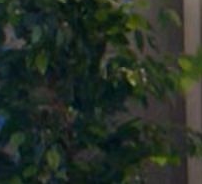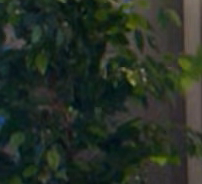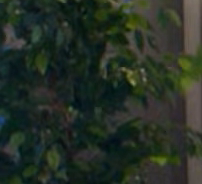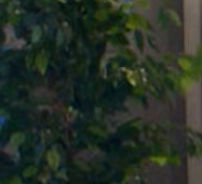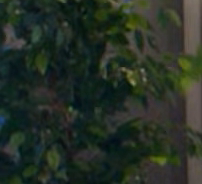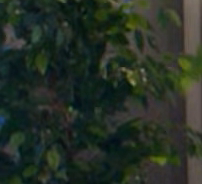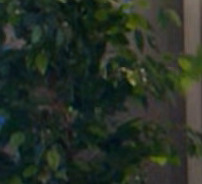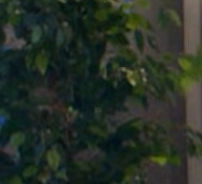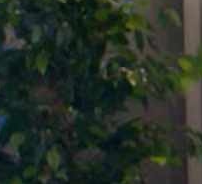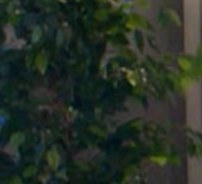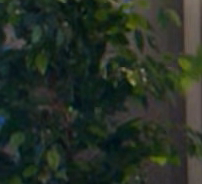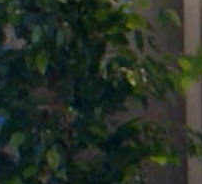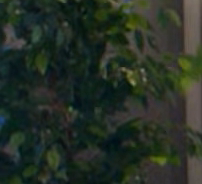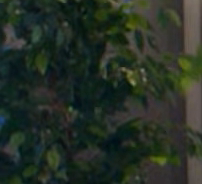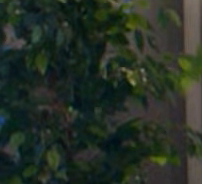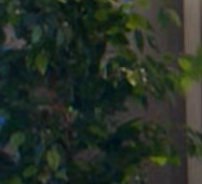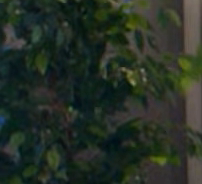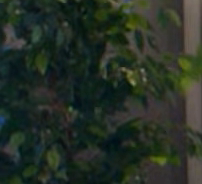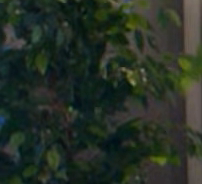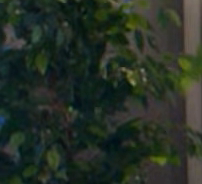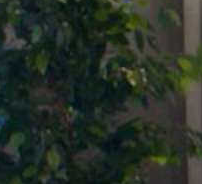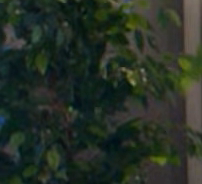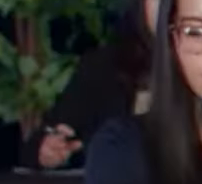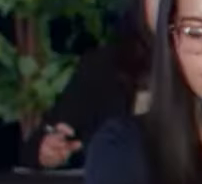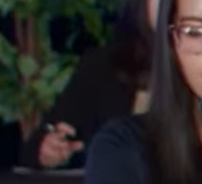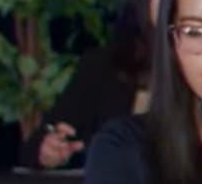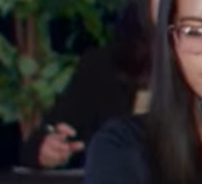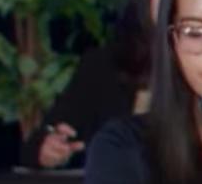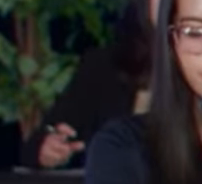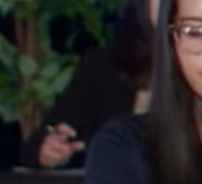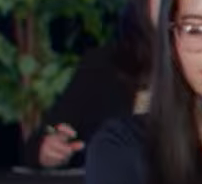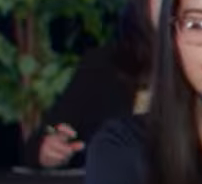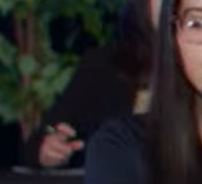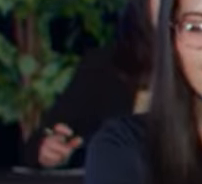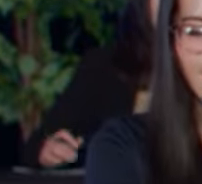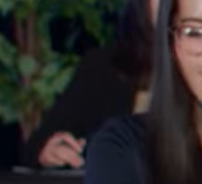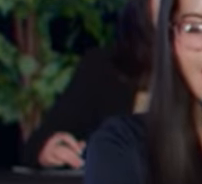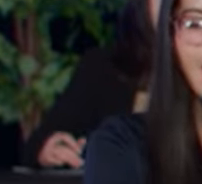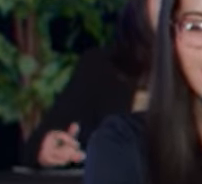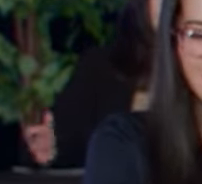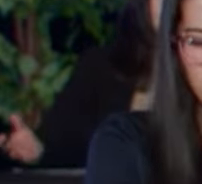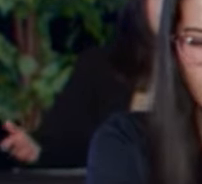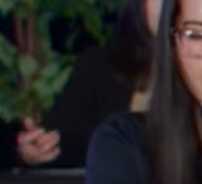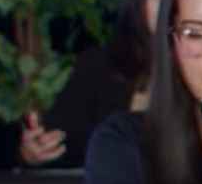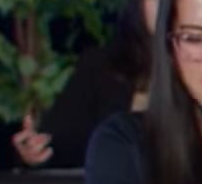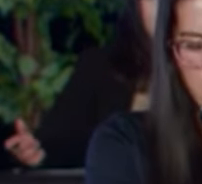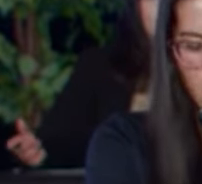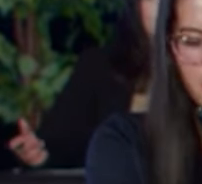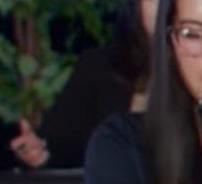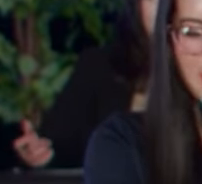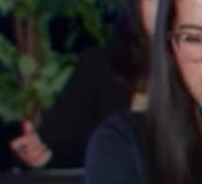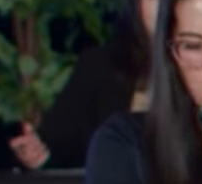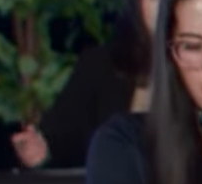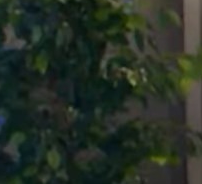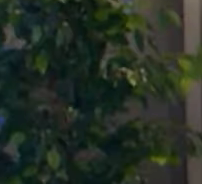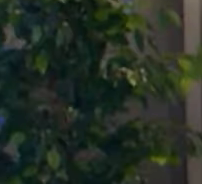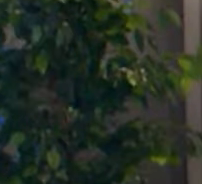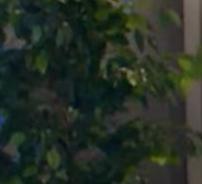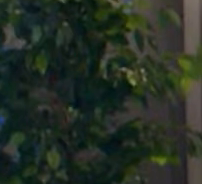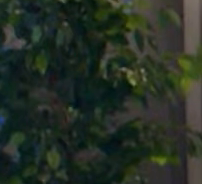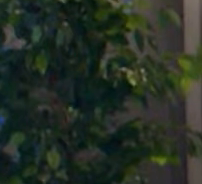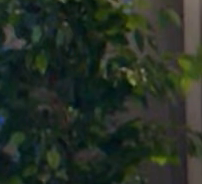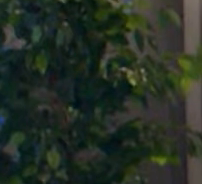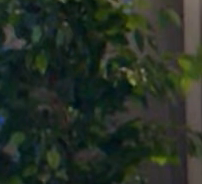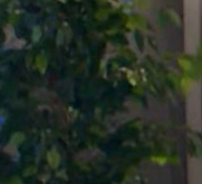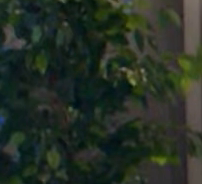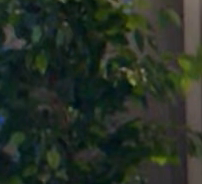up. We have live agents available right now to answer your questions and tell you how much your case is potentially worth. Hi,